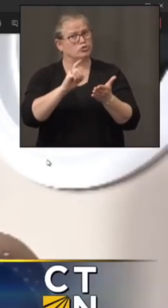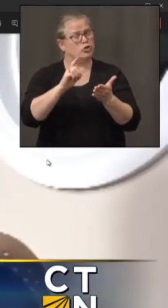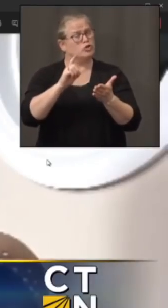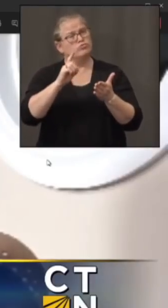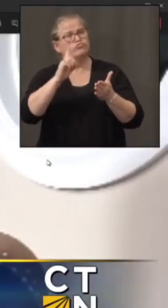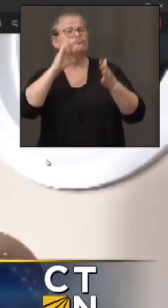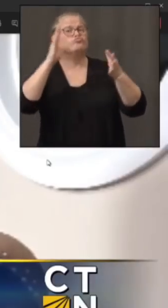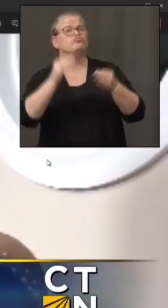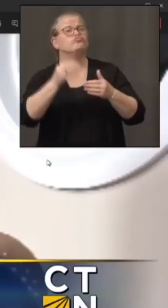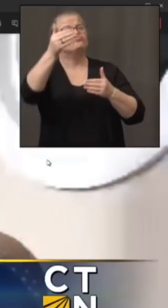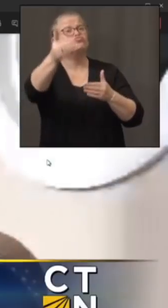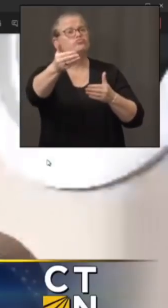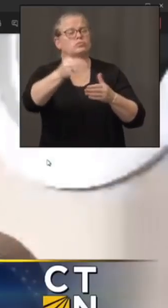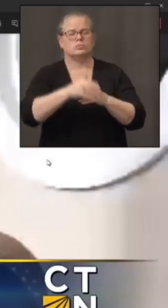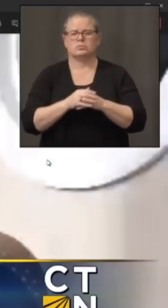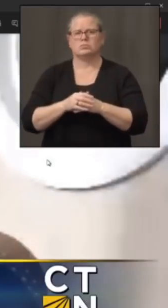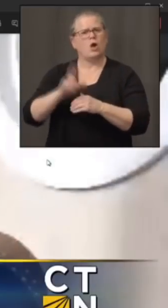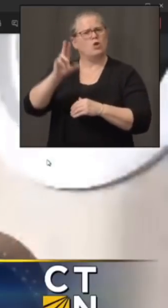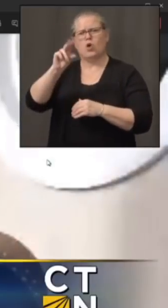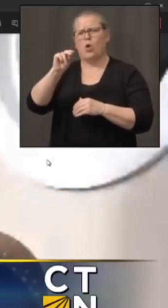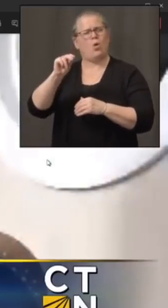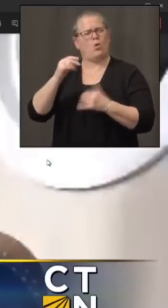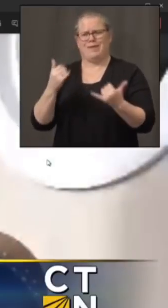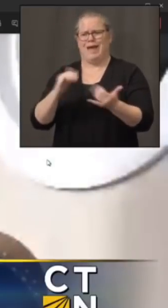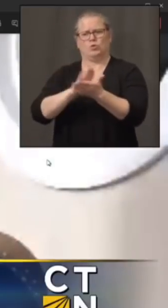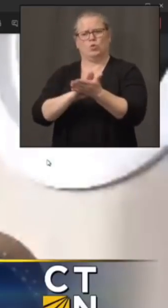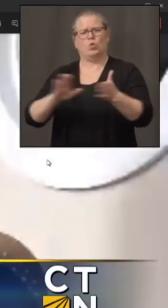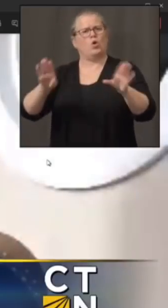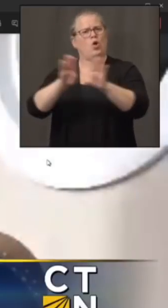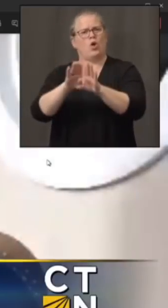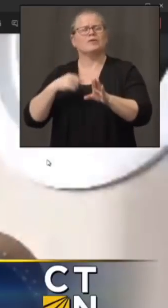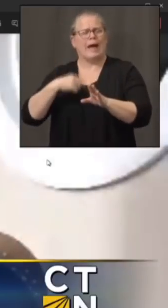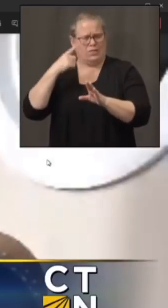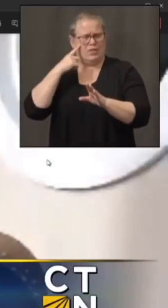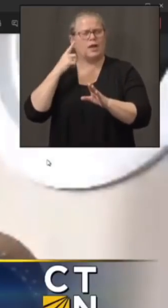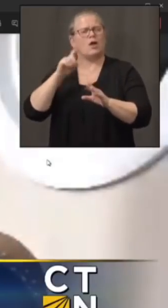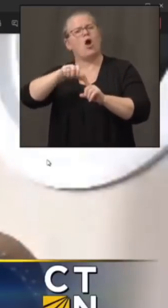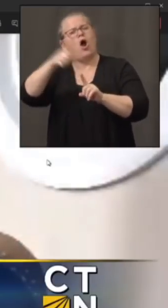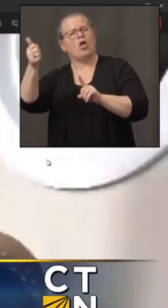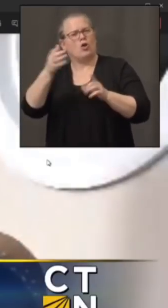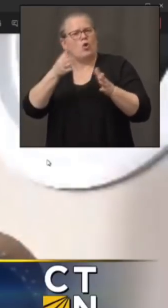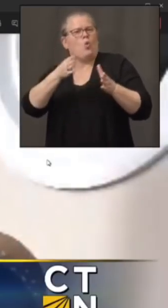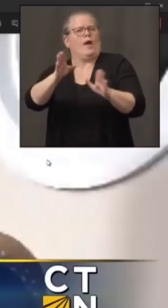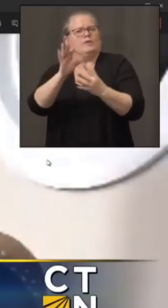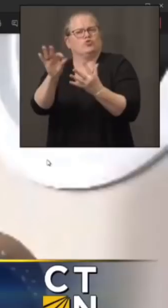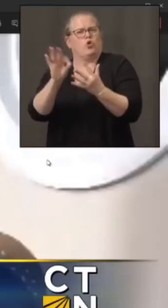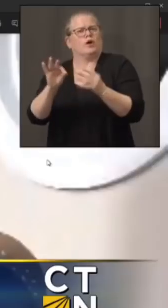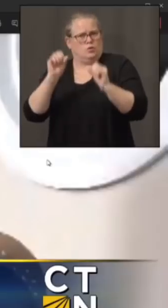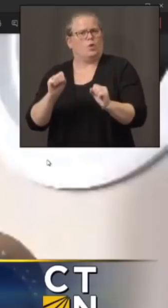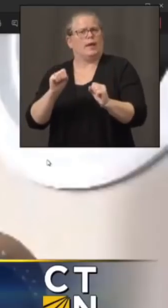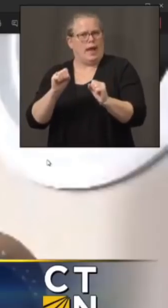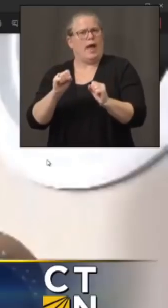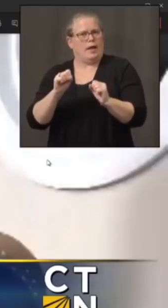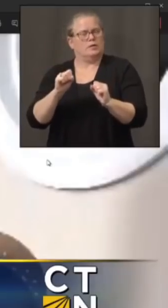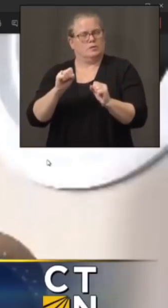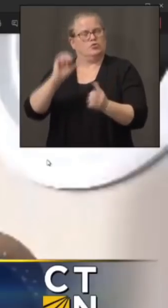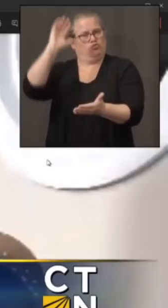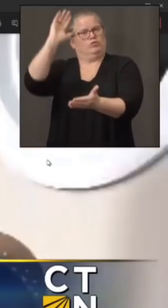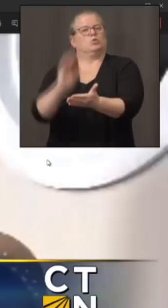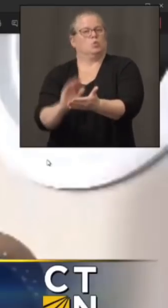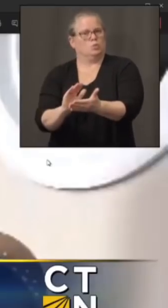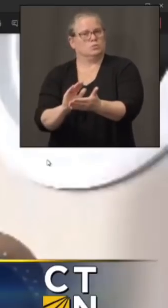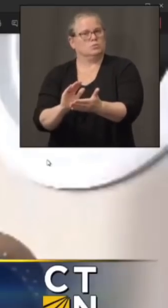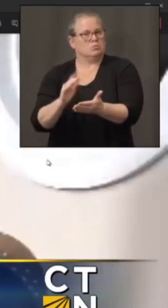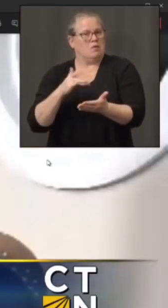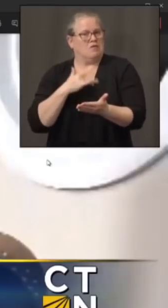should do preemptively now to try to reduce transmission. But the things that are most